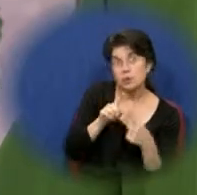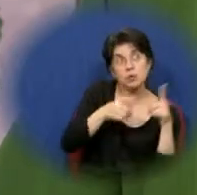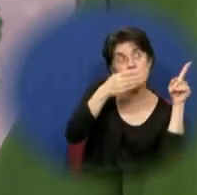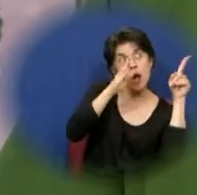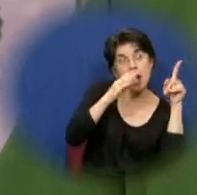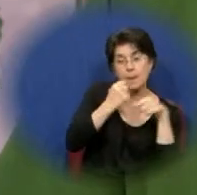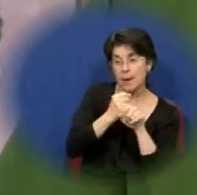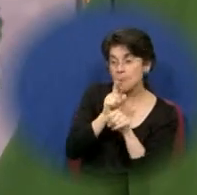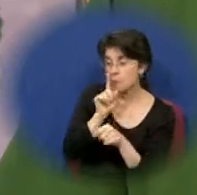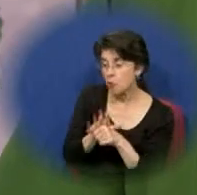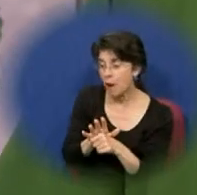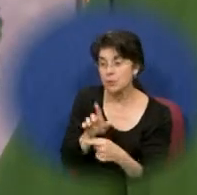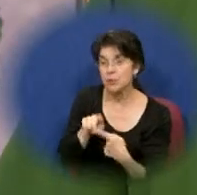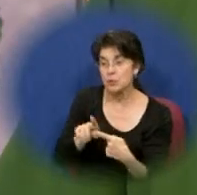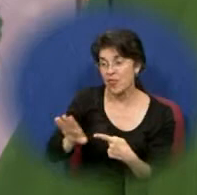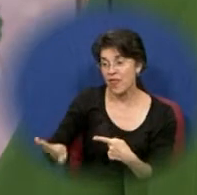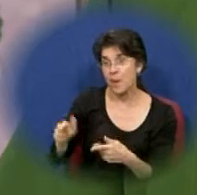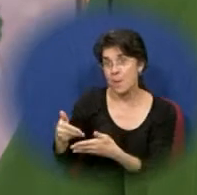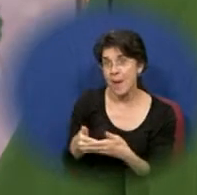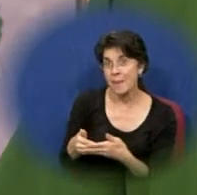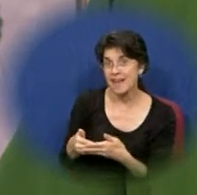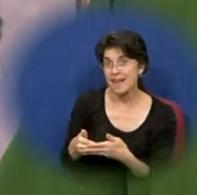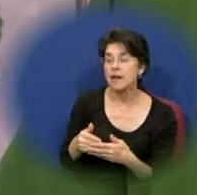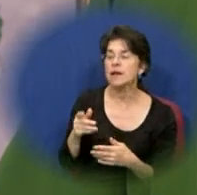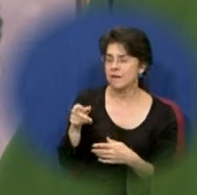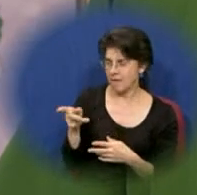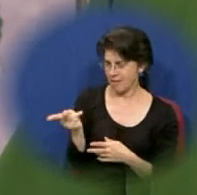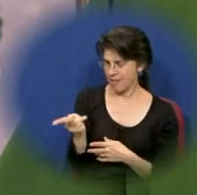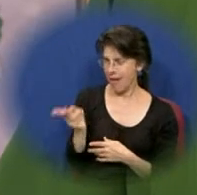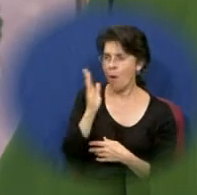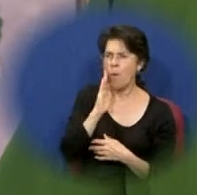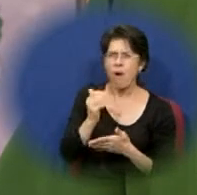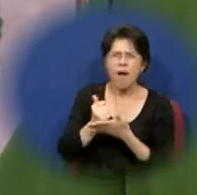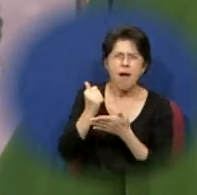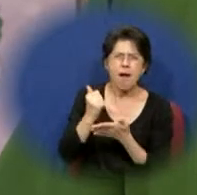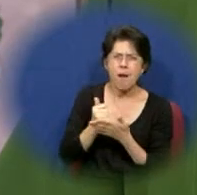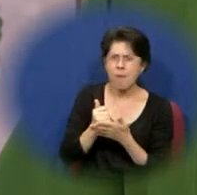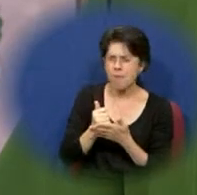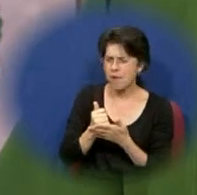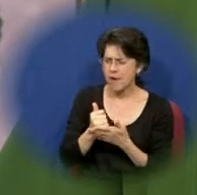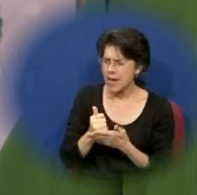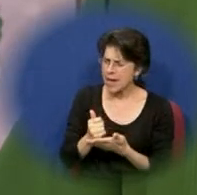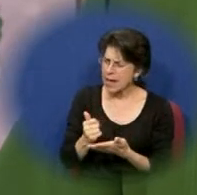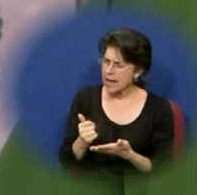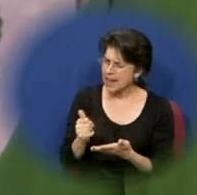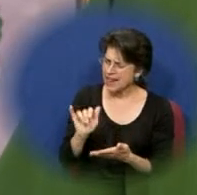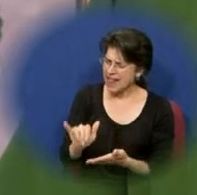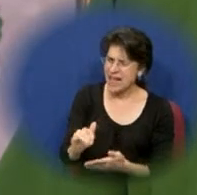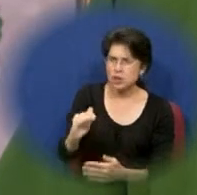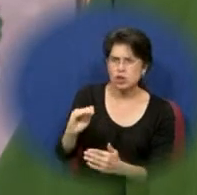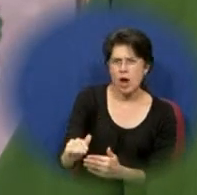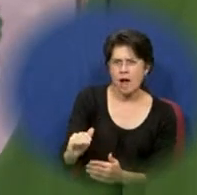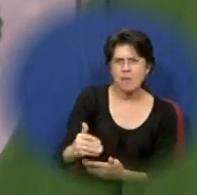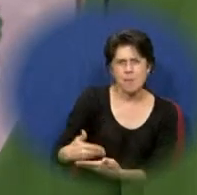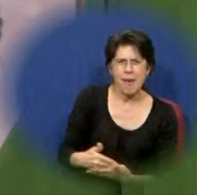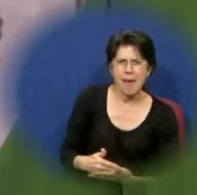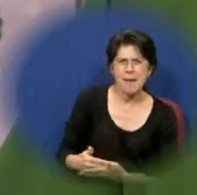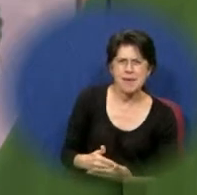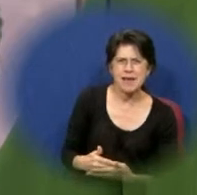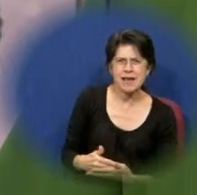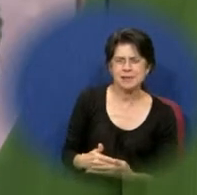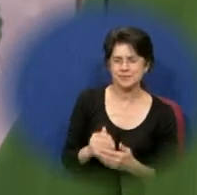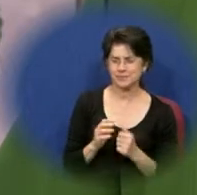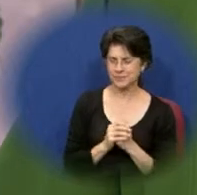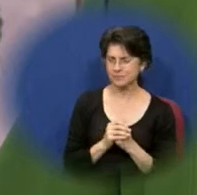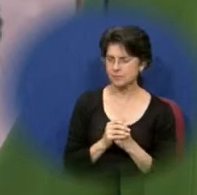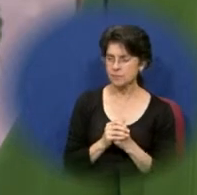baptism that they will do everything in their power to help that child grow the gift of faith that God gives to him or her through the waters